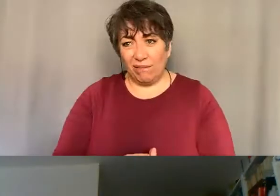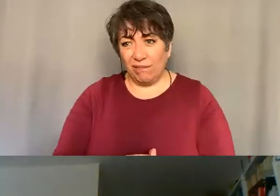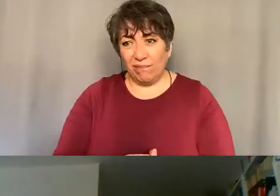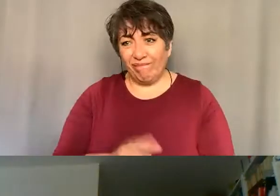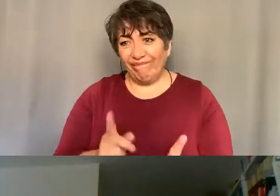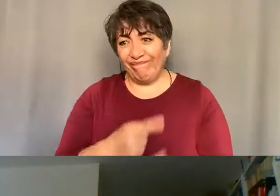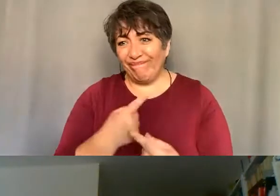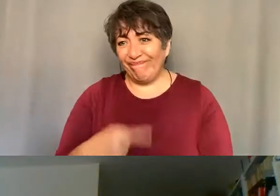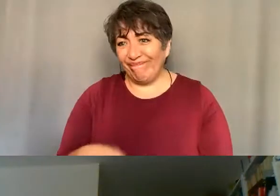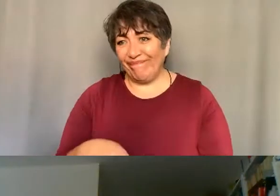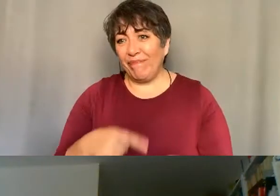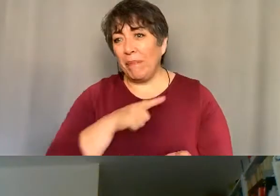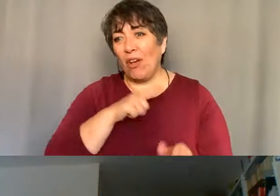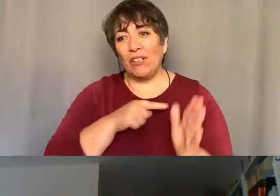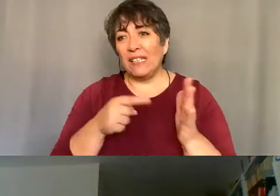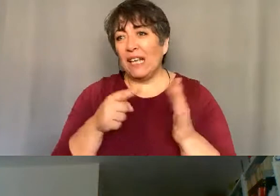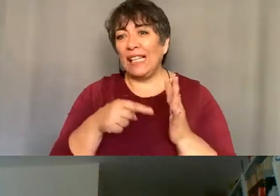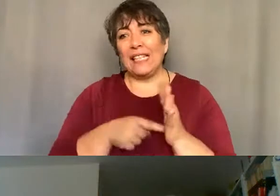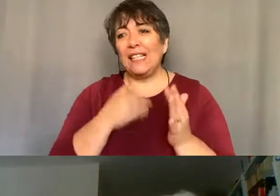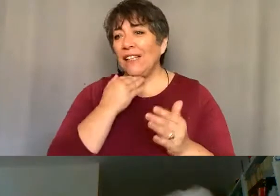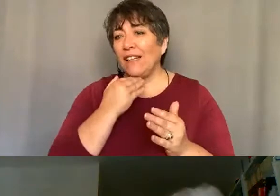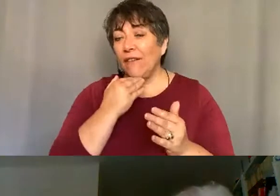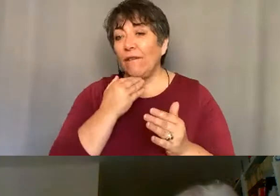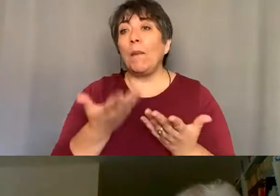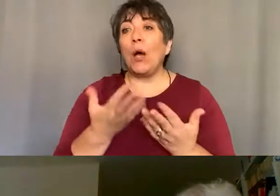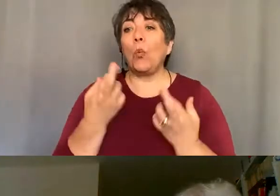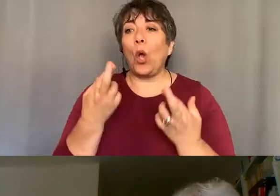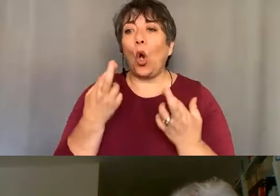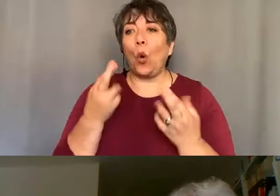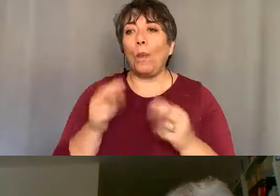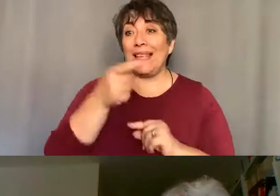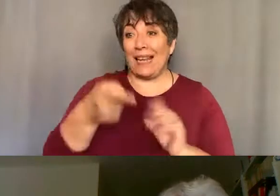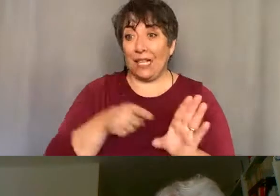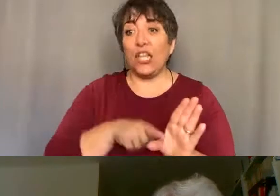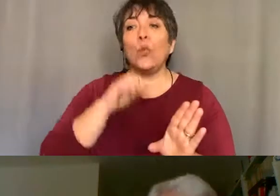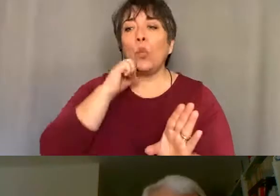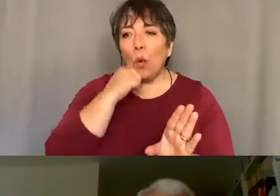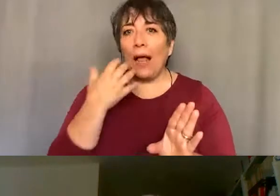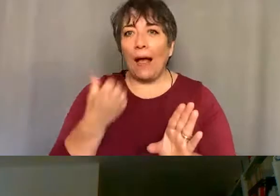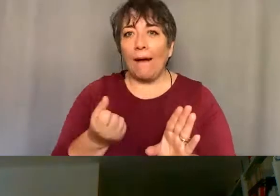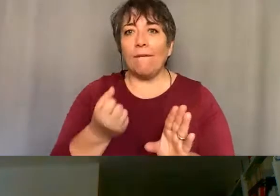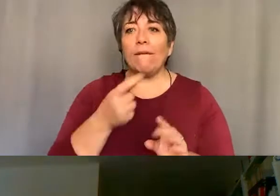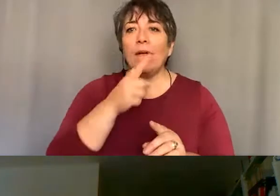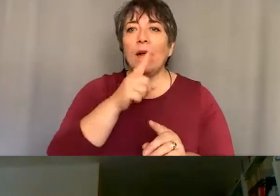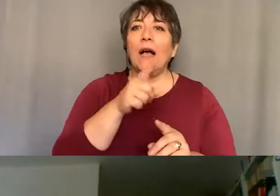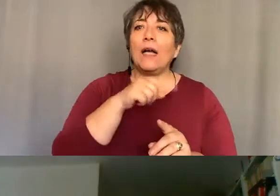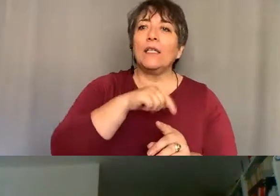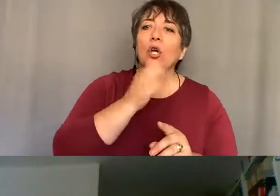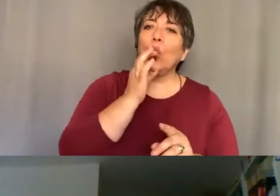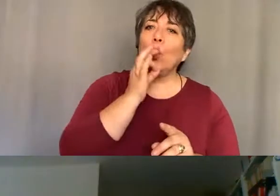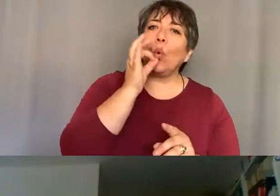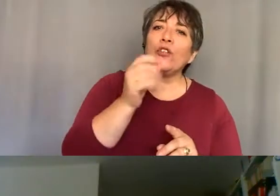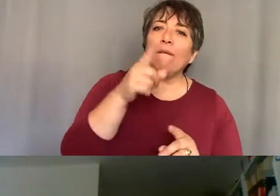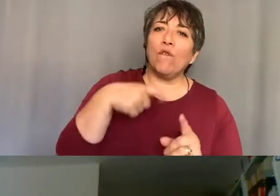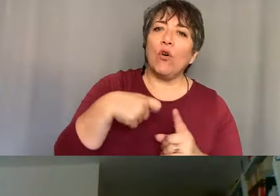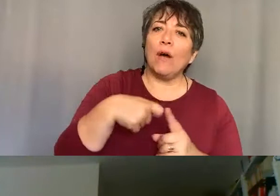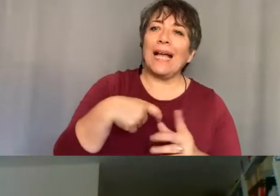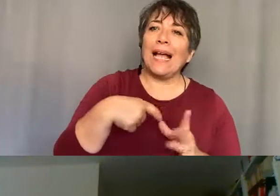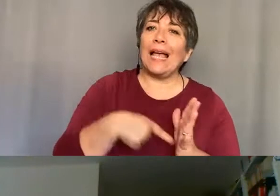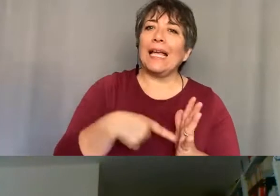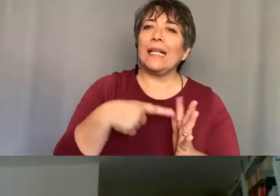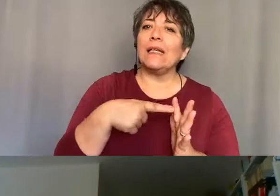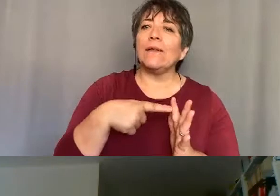for the next year upon us. Thank you very much. And Kate, there's one for you here. Can the caller